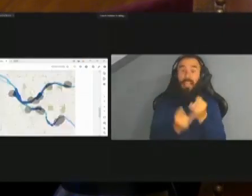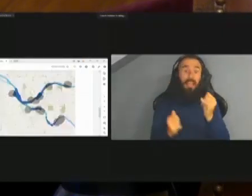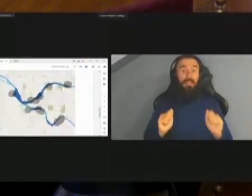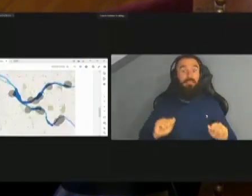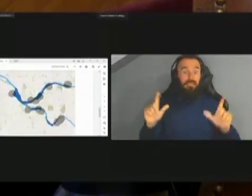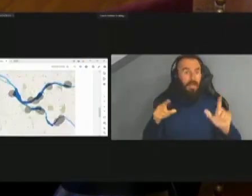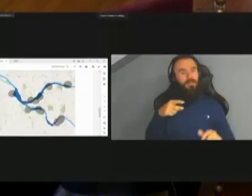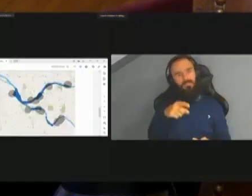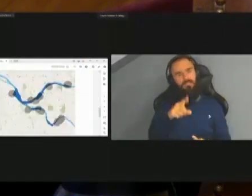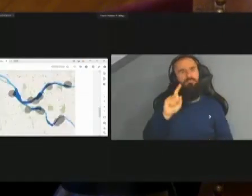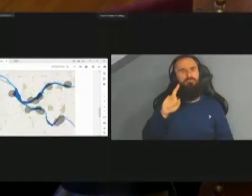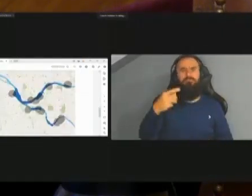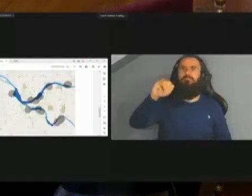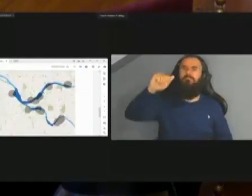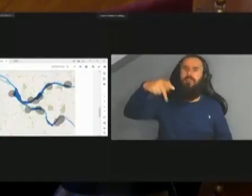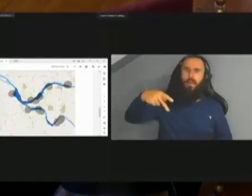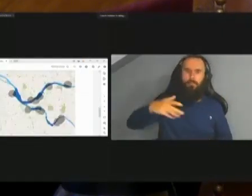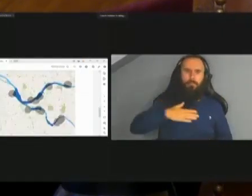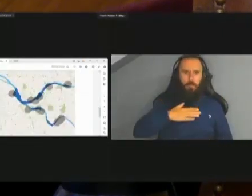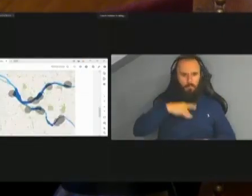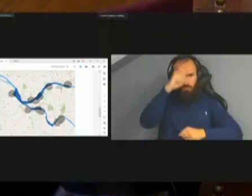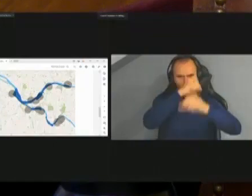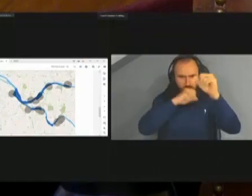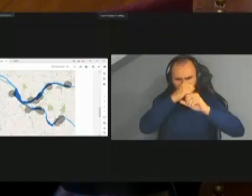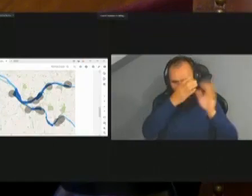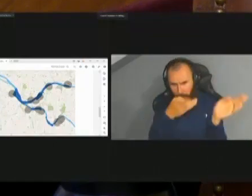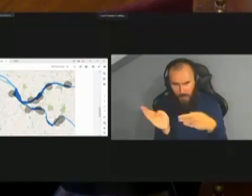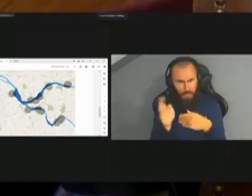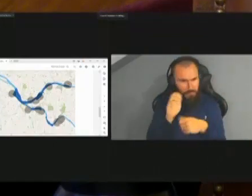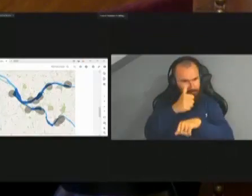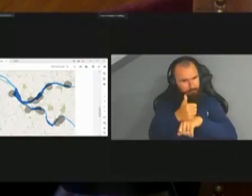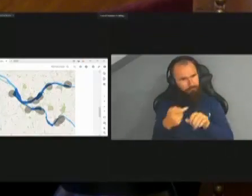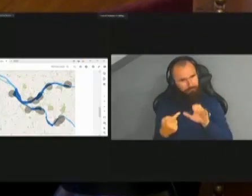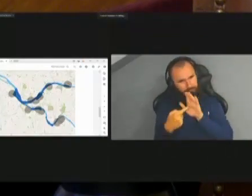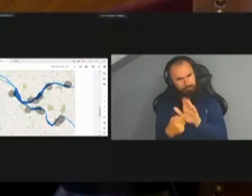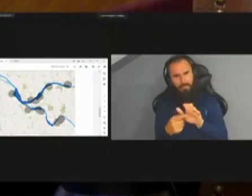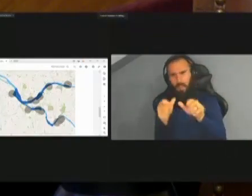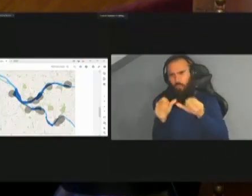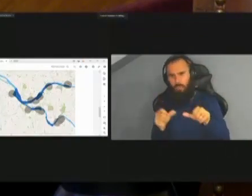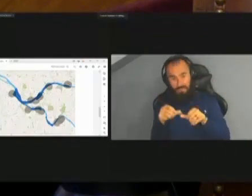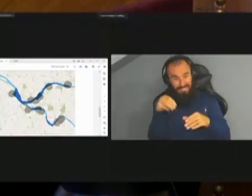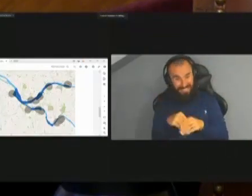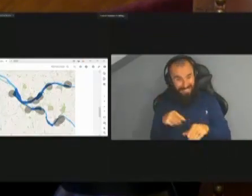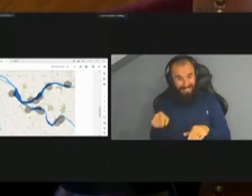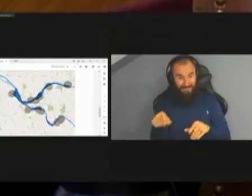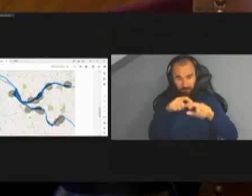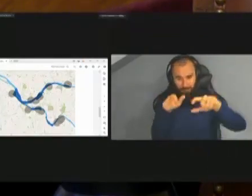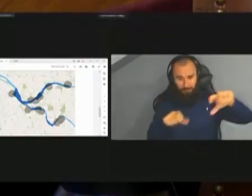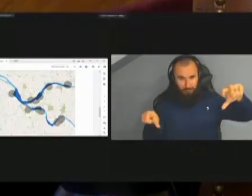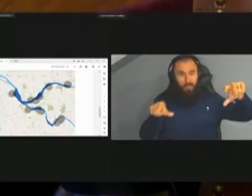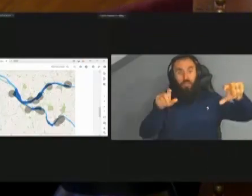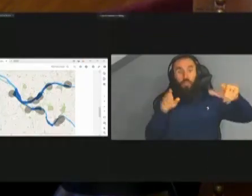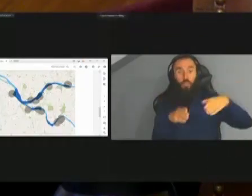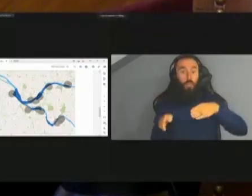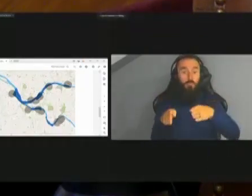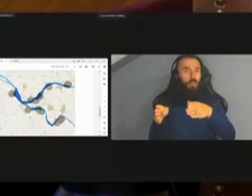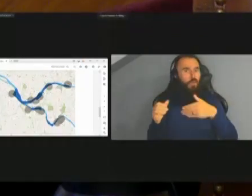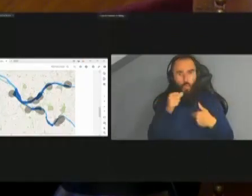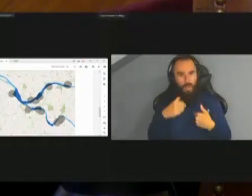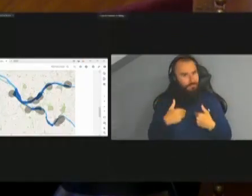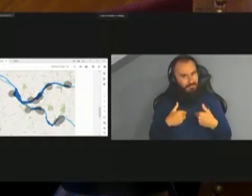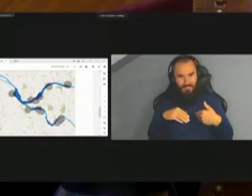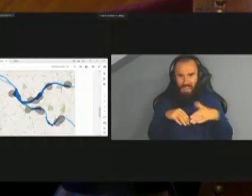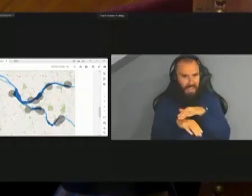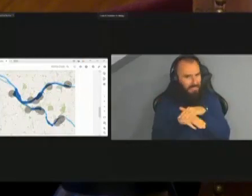just a map that our strategic planning folks put together, highlighting areas in the Riverfront zoning district that don't actually have access to fresh